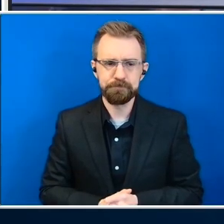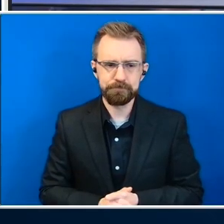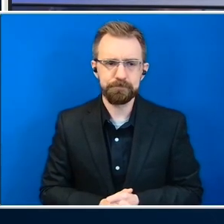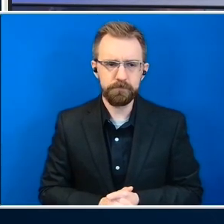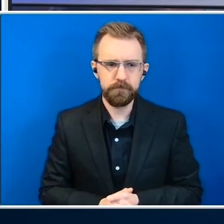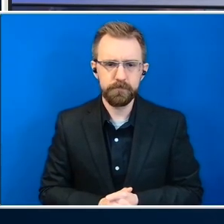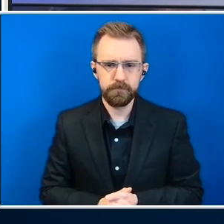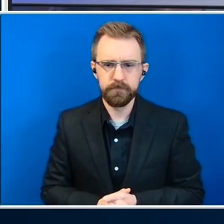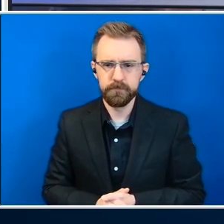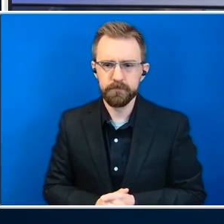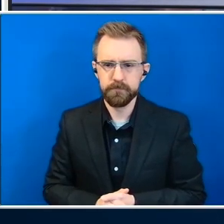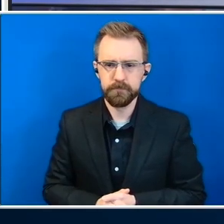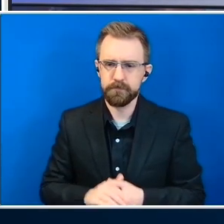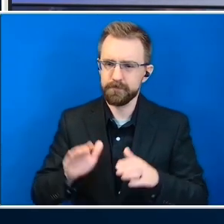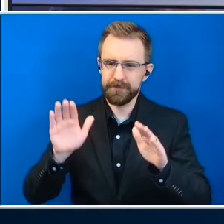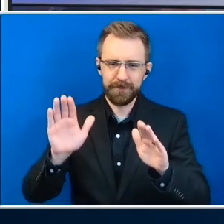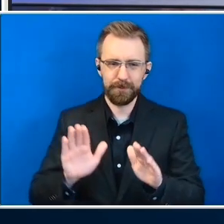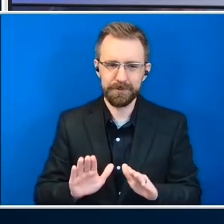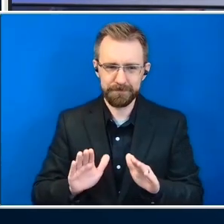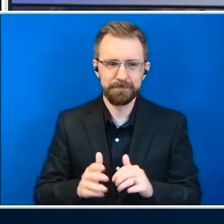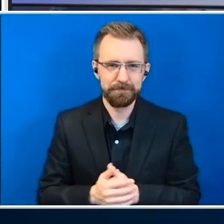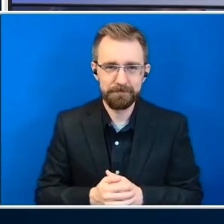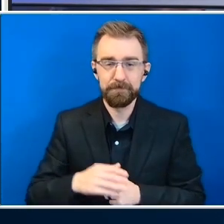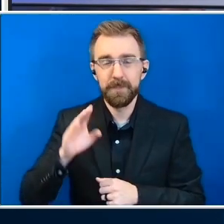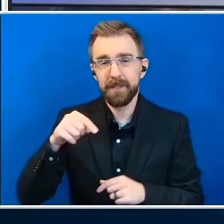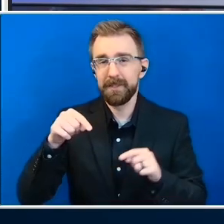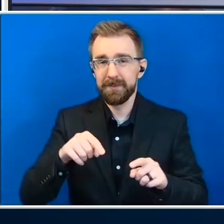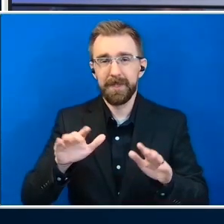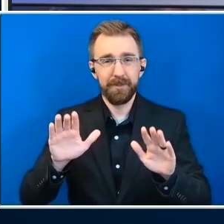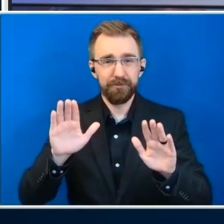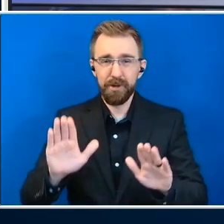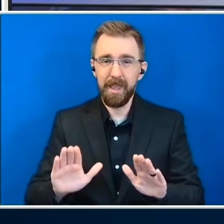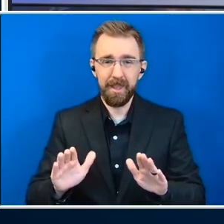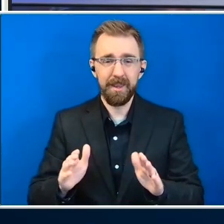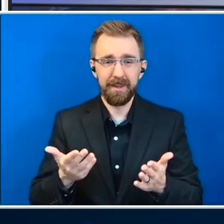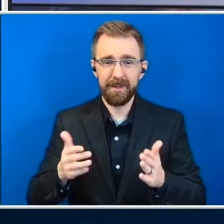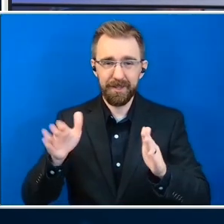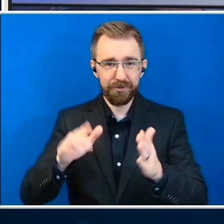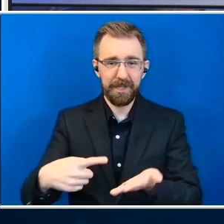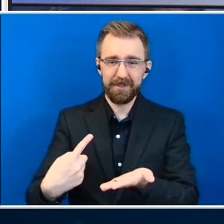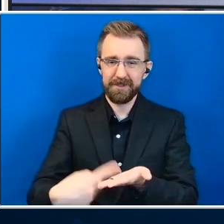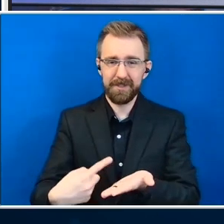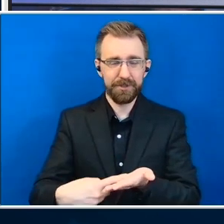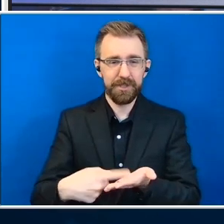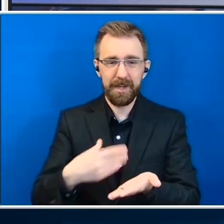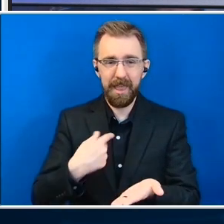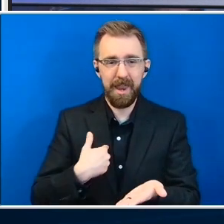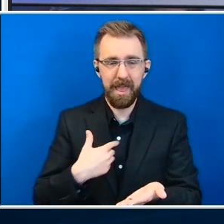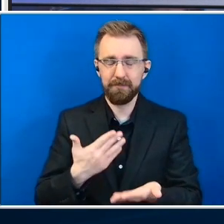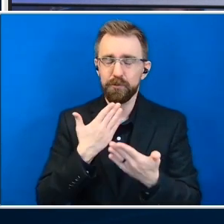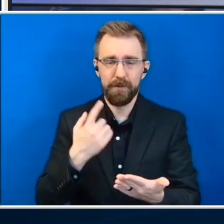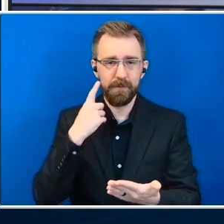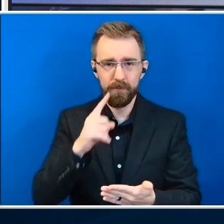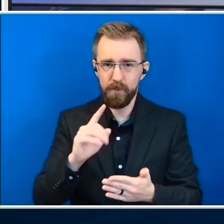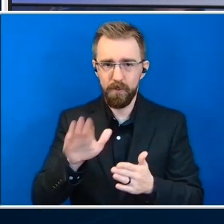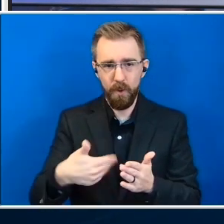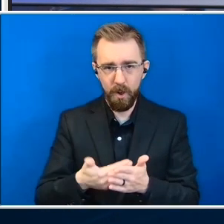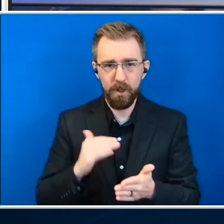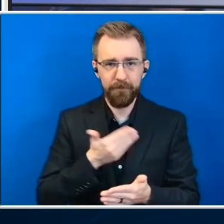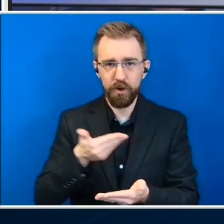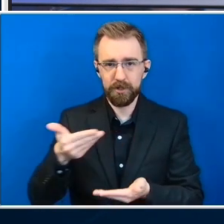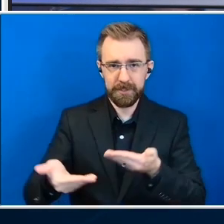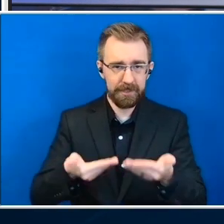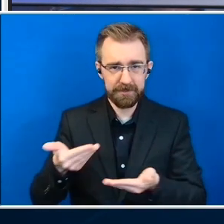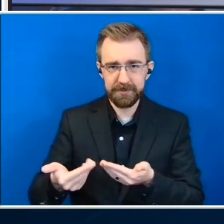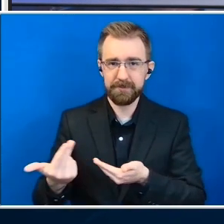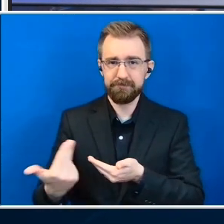That's awesome. This has been a great discussion, and I am grateful for all of our guests for being here